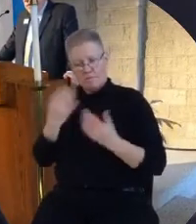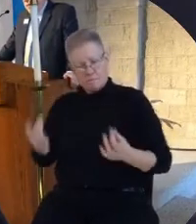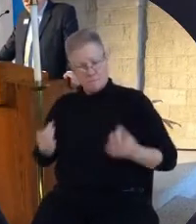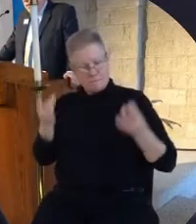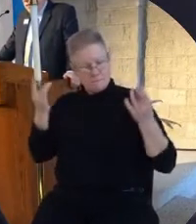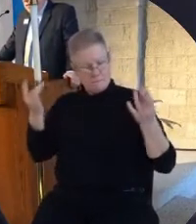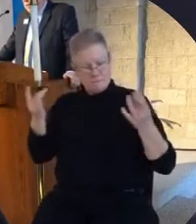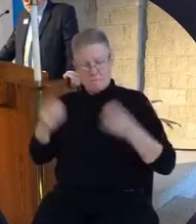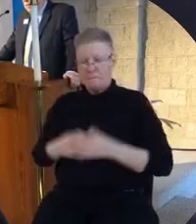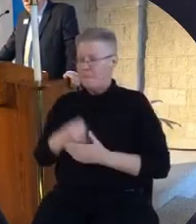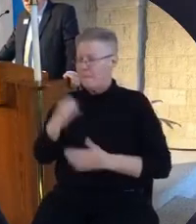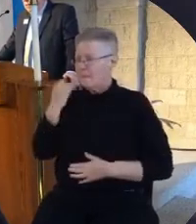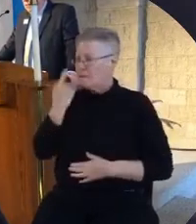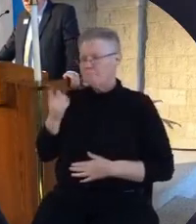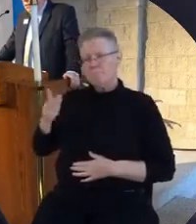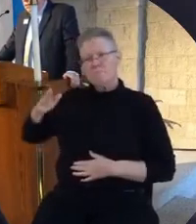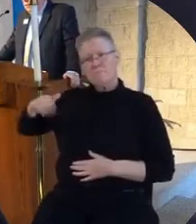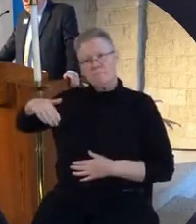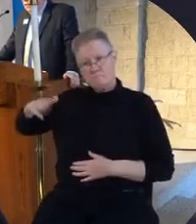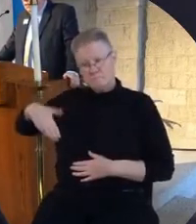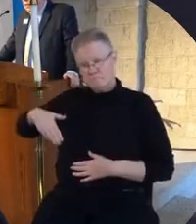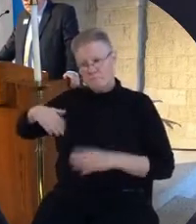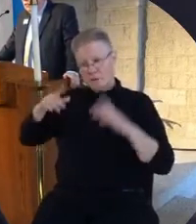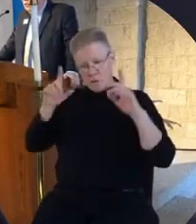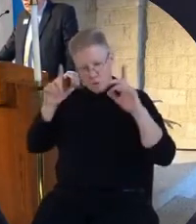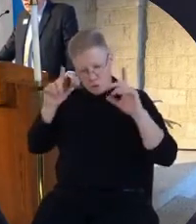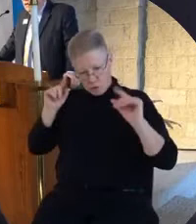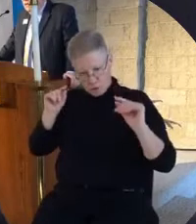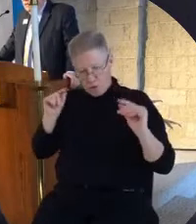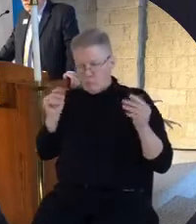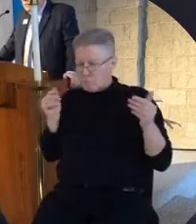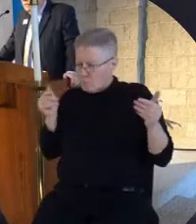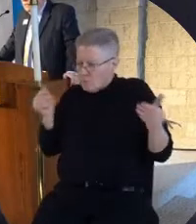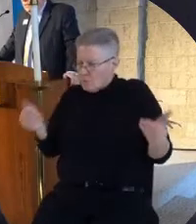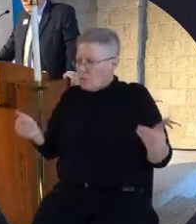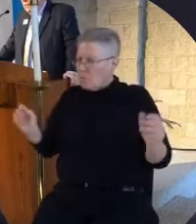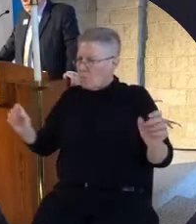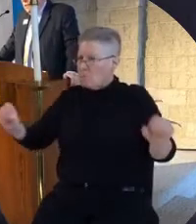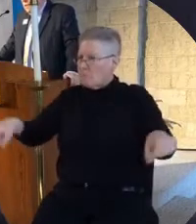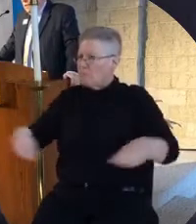And if you've not done so, I invite you just to gently close your eyes,